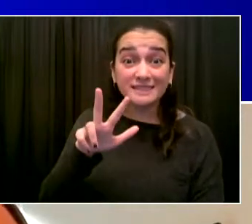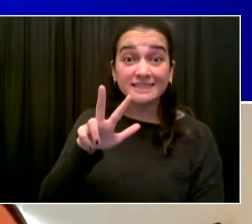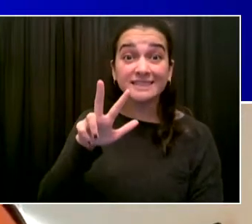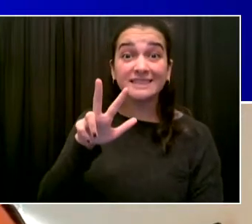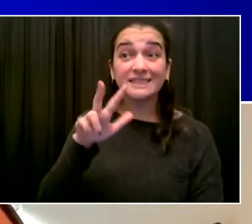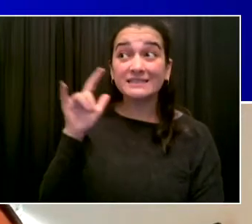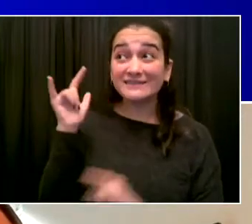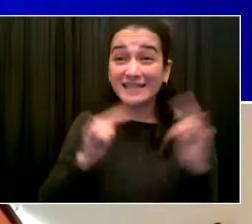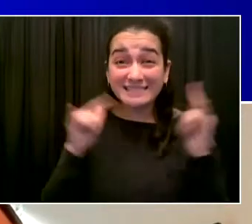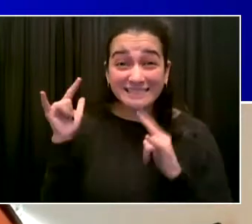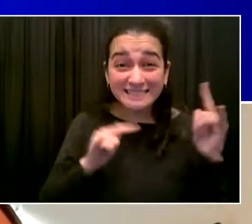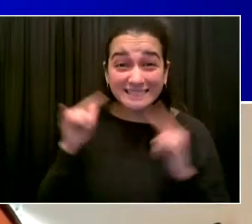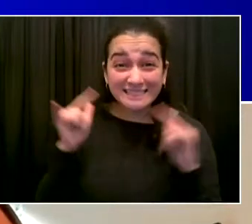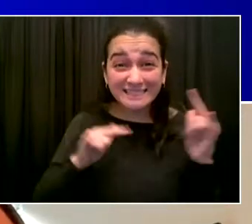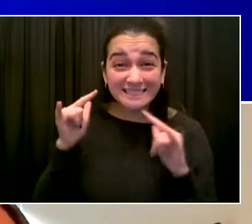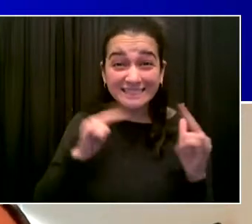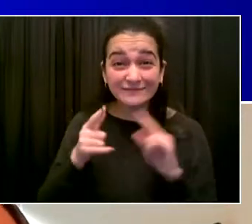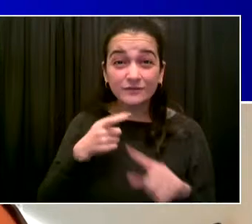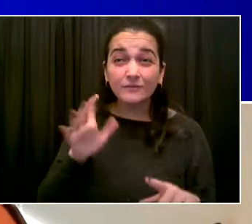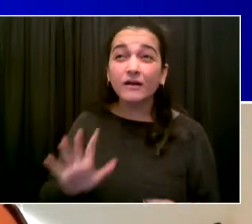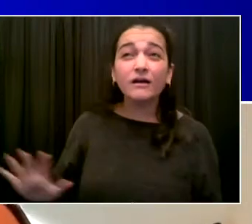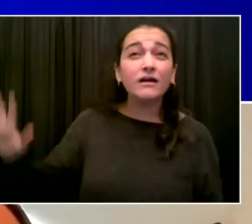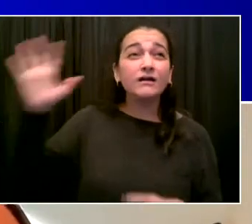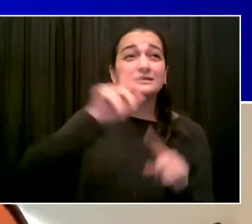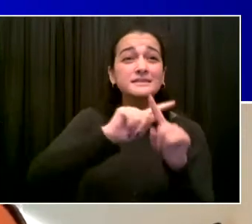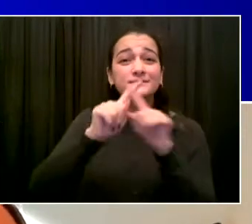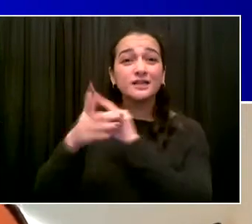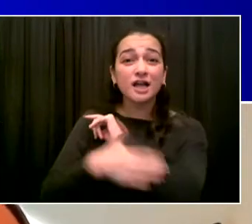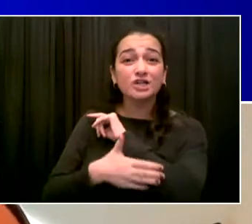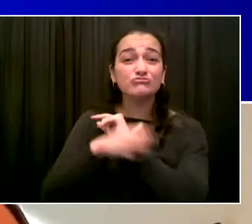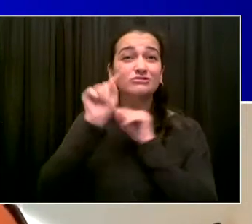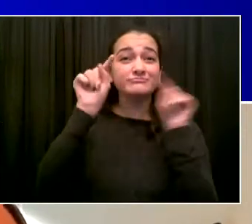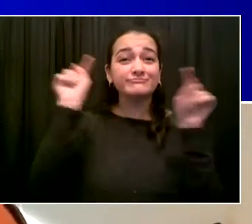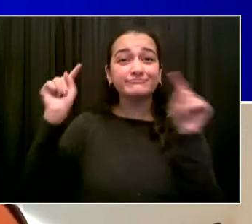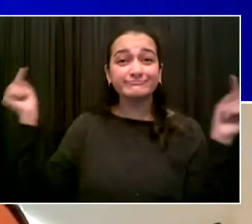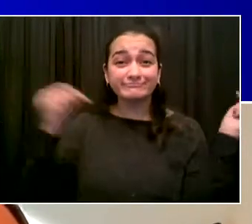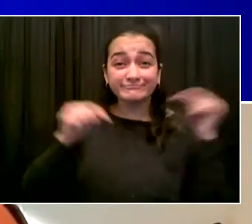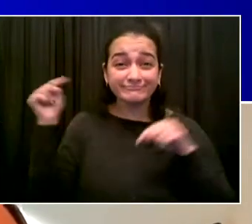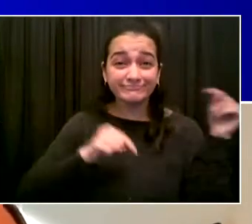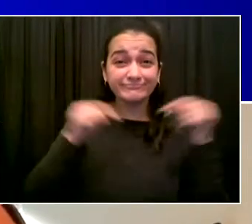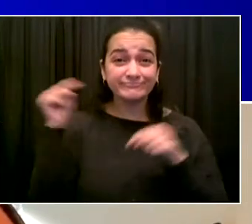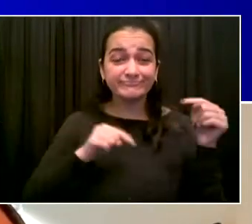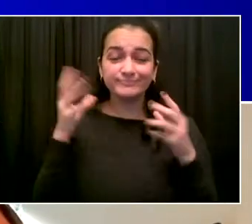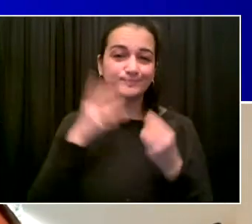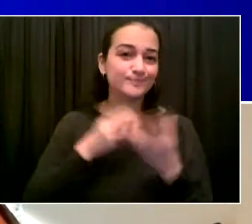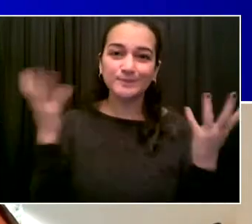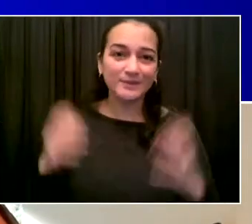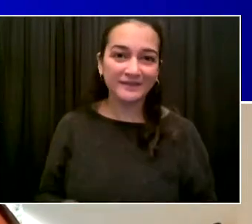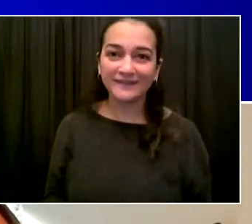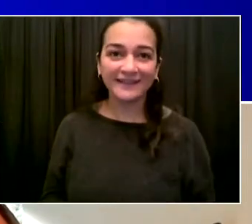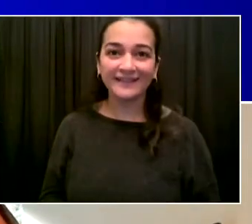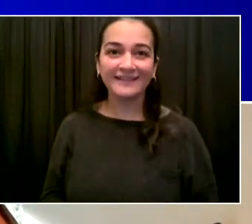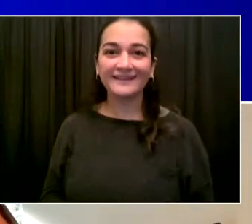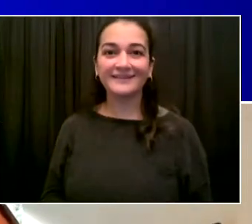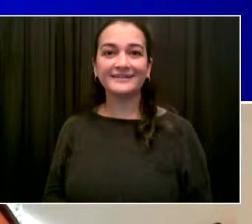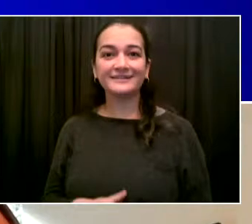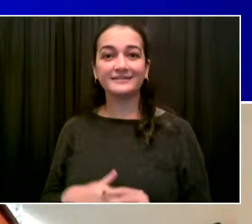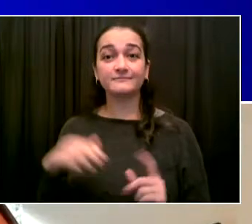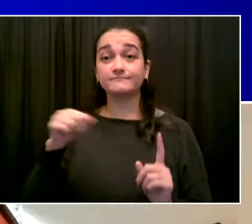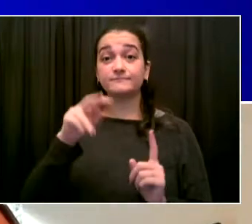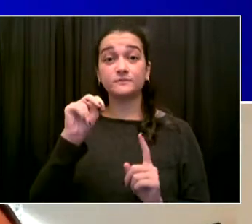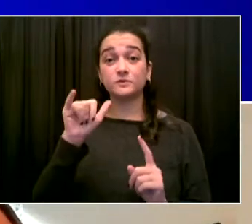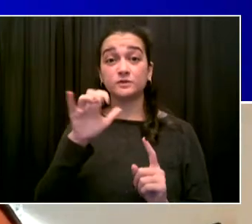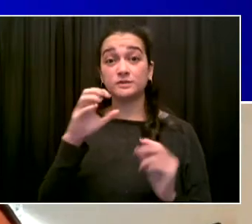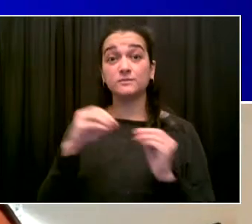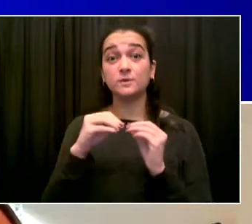because it's a great place to be, and it's a safe place to be because we're vaccinated. This is the safest place to be in the United States of America. And the